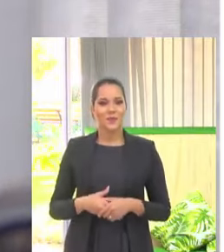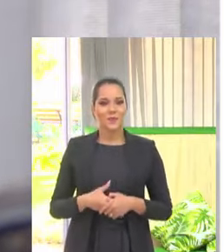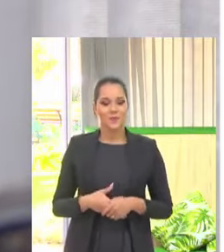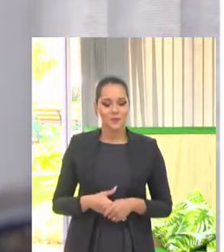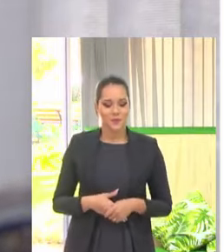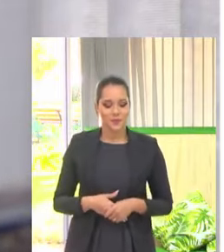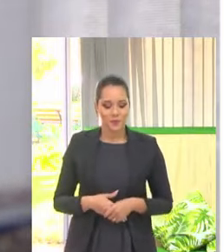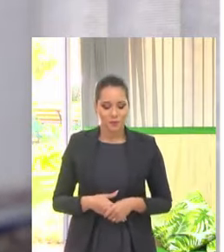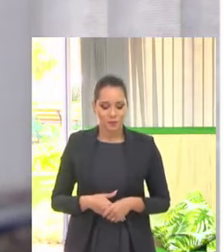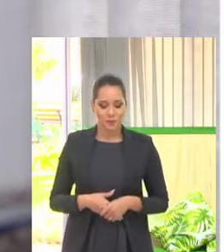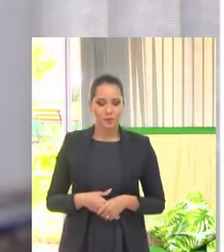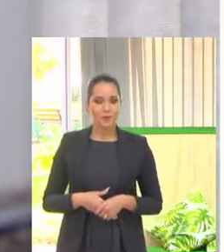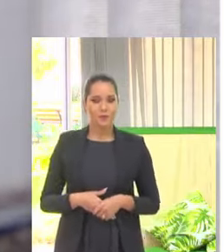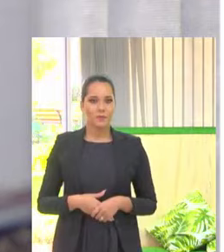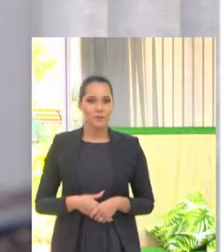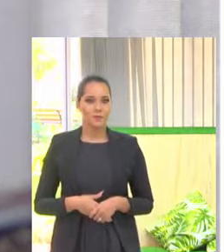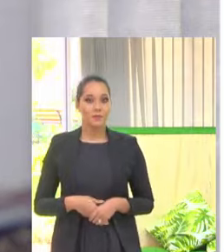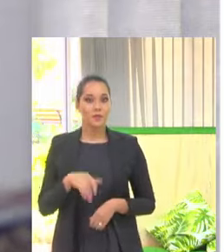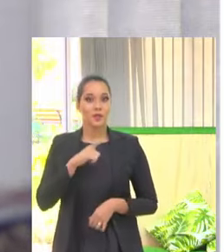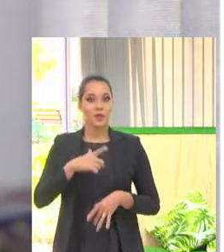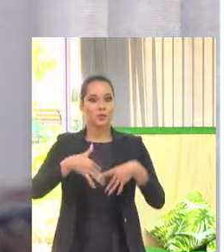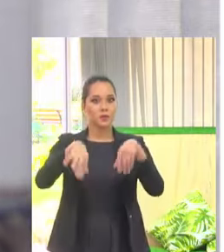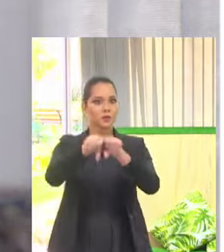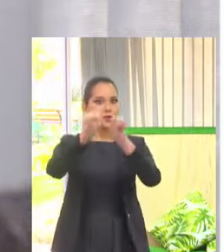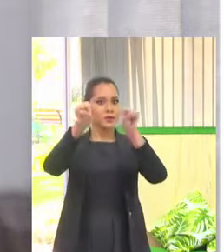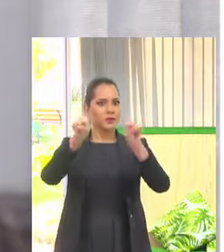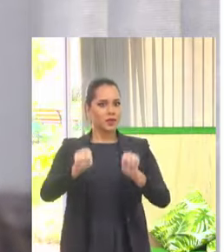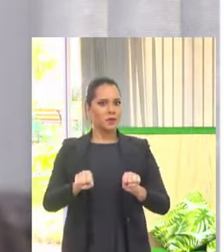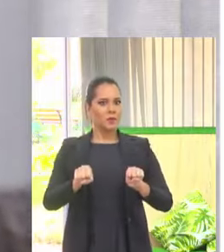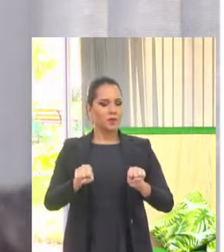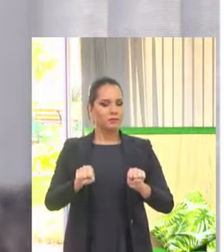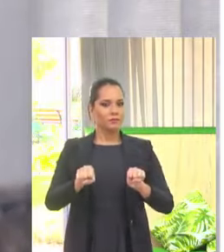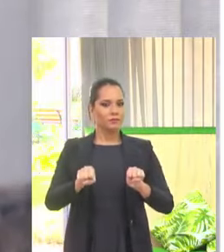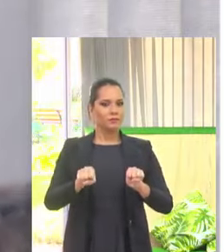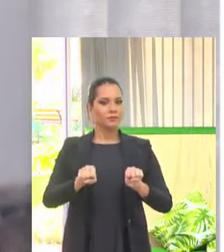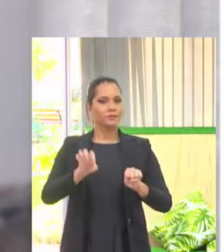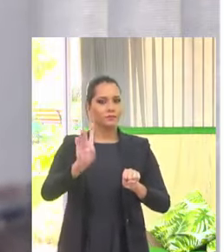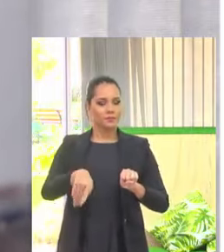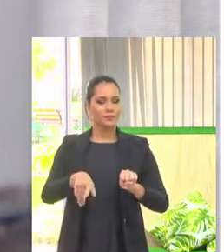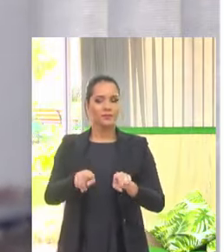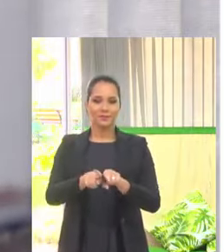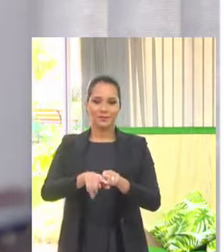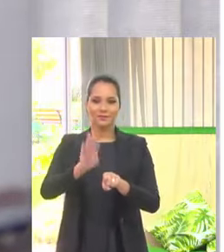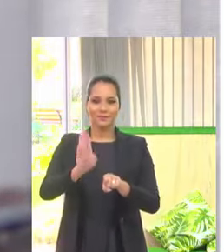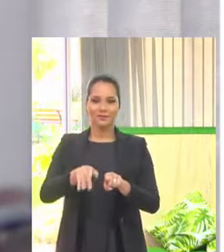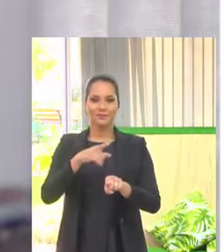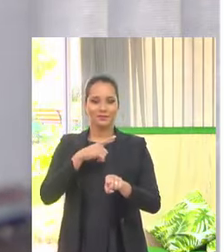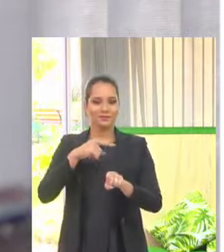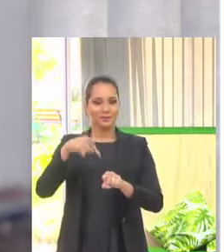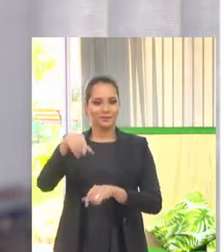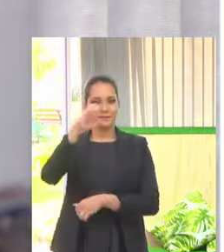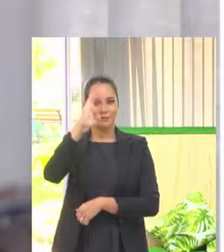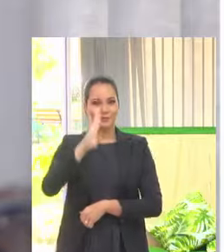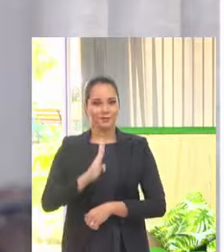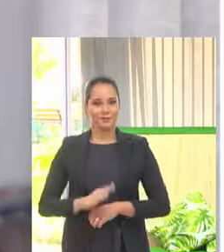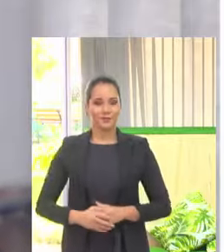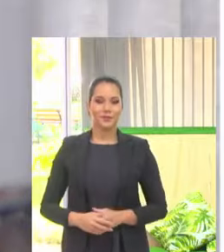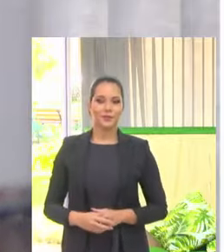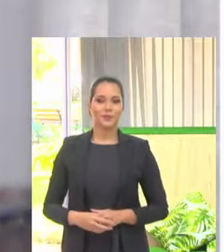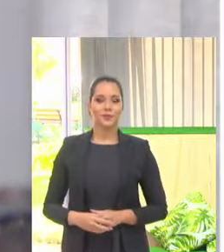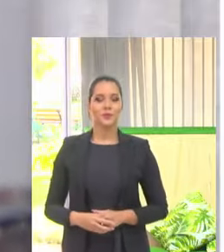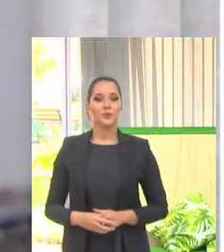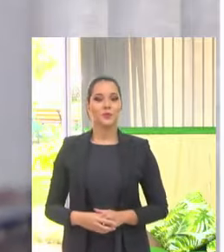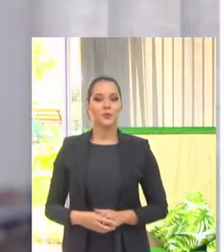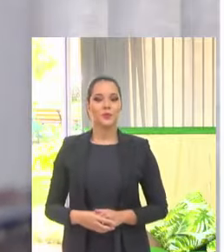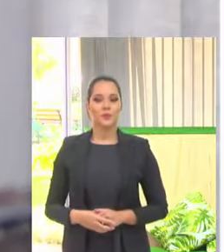an ecosystem on that in the making in Brazil. And whichever we may help to